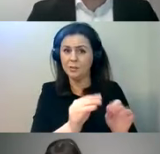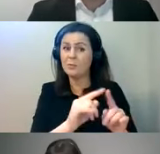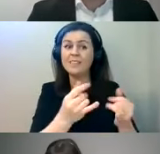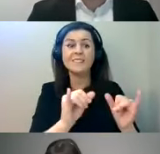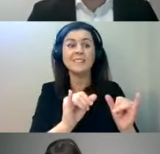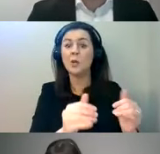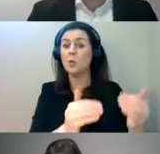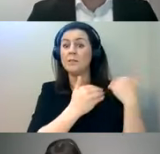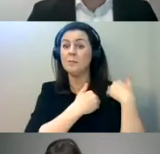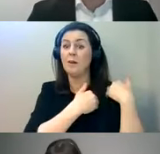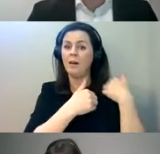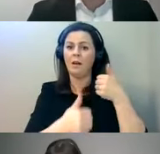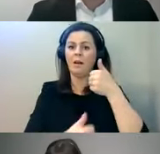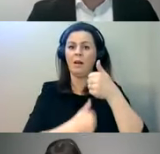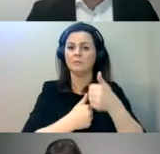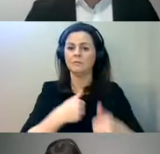decisions at the end of the day.